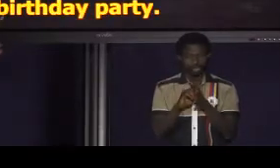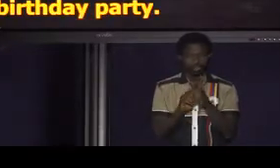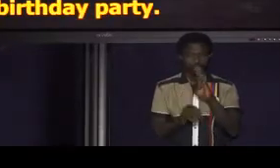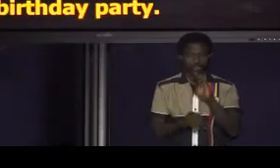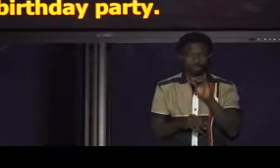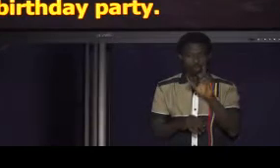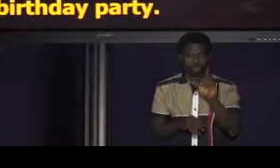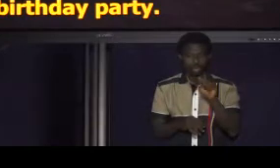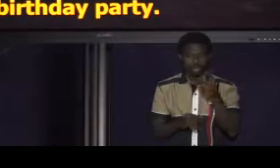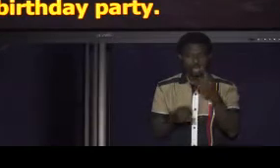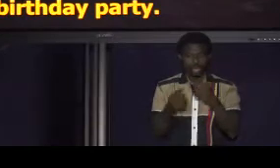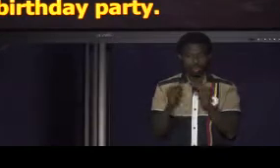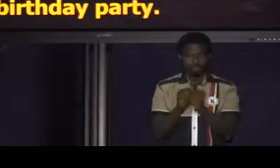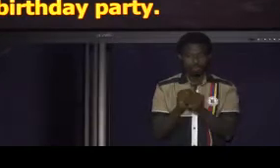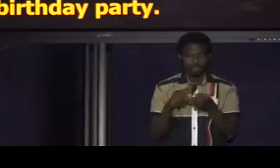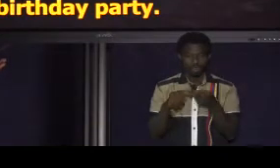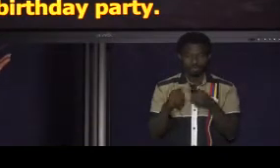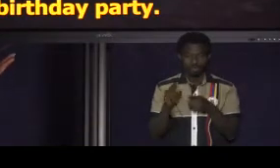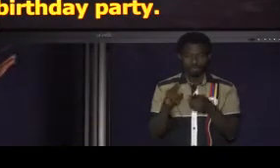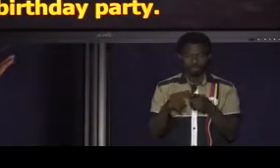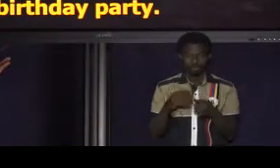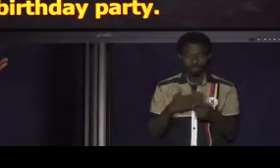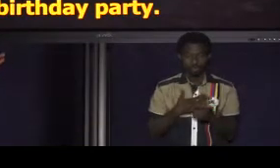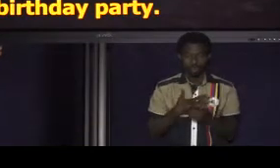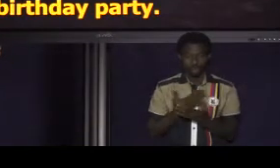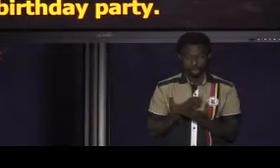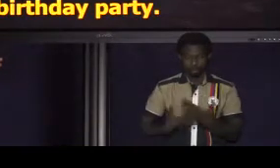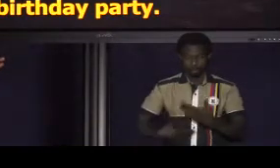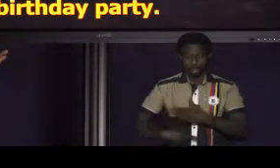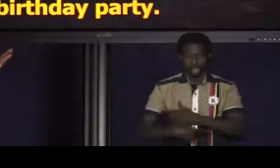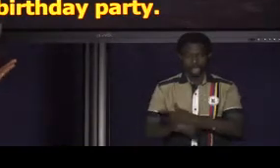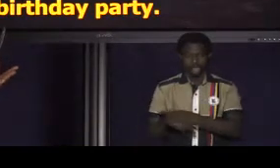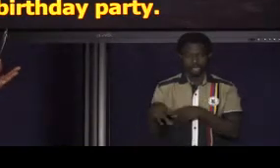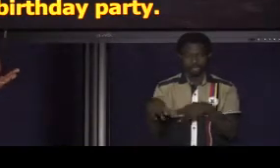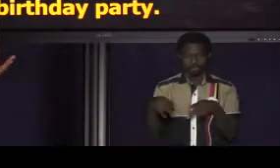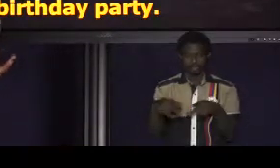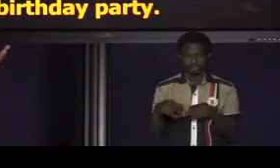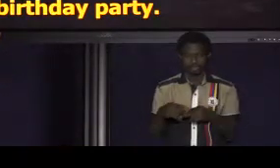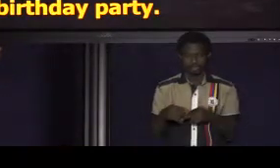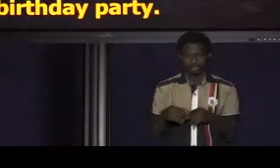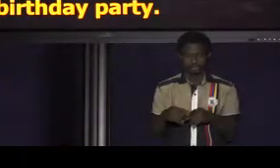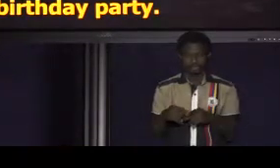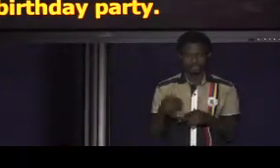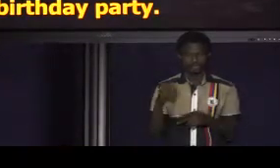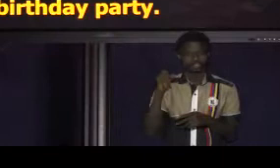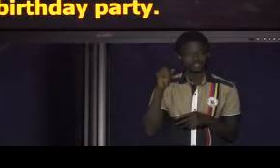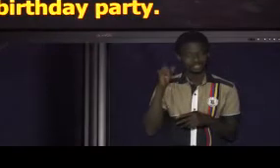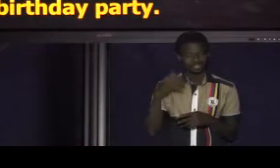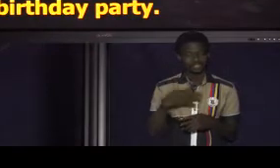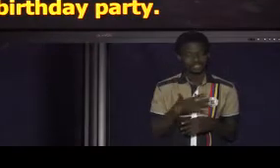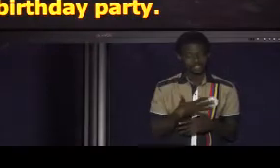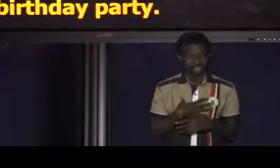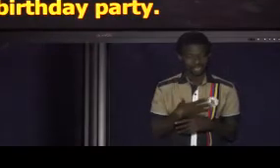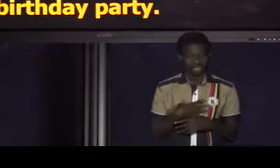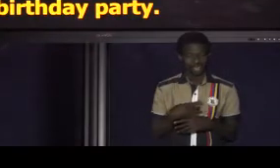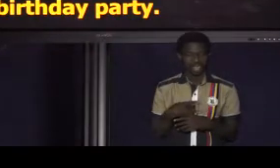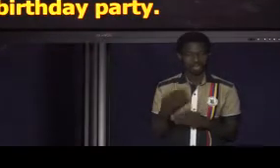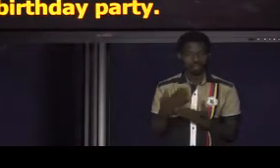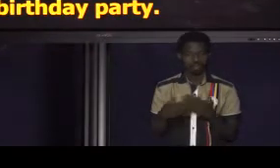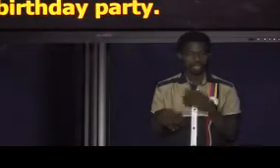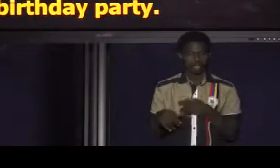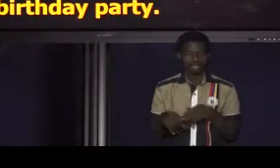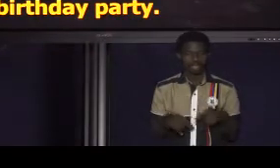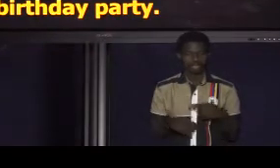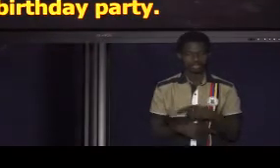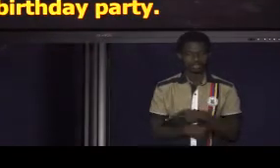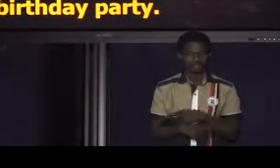Bola came with her friends to my birthday party. You will say, Auntie Fumi, on birthday party. Yes, I like birthday parties, yes. Bola came